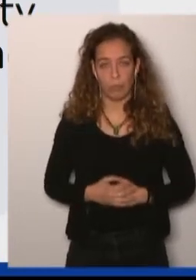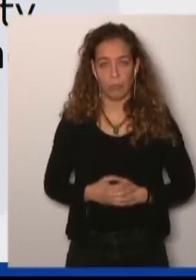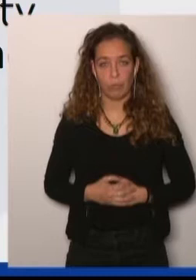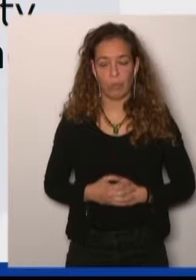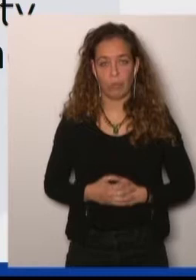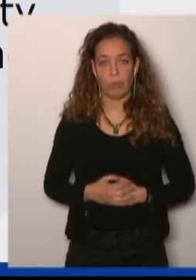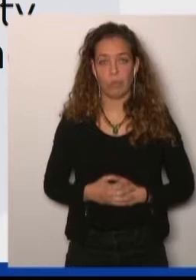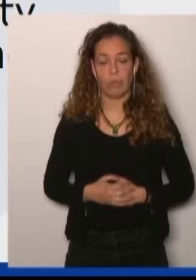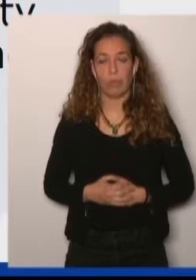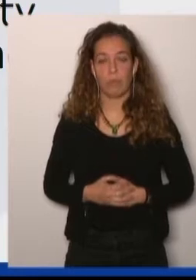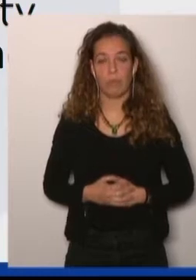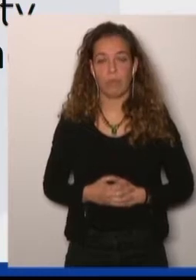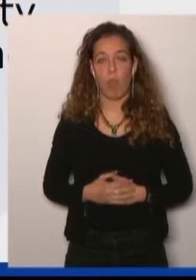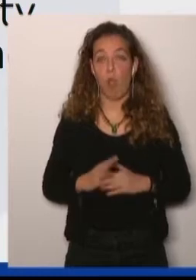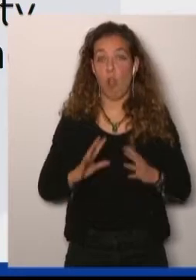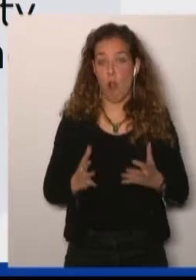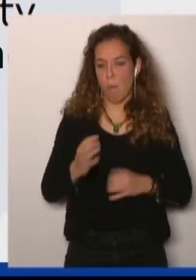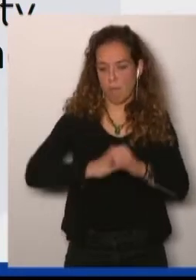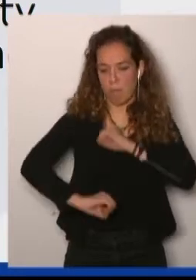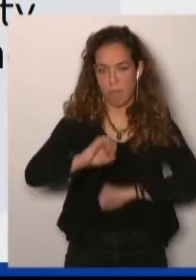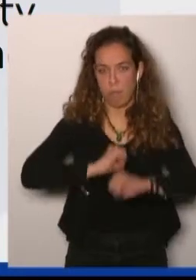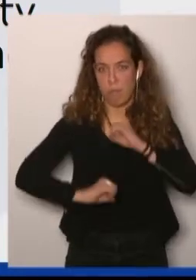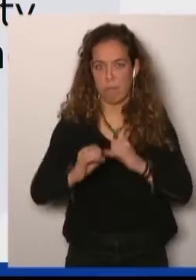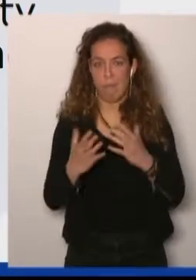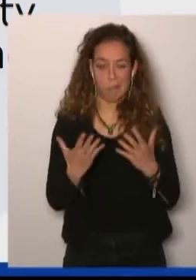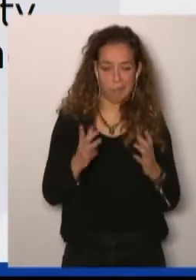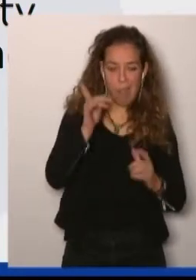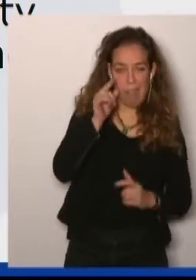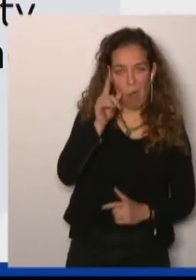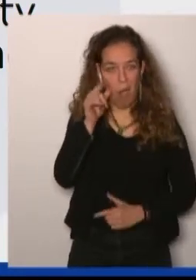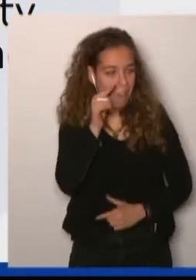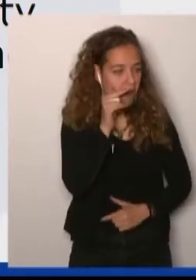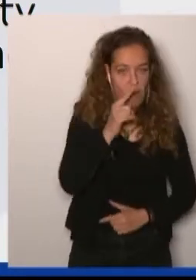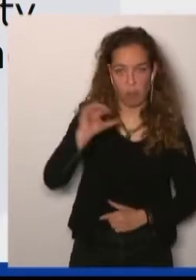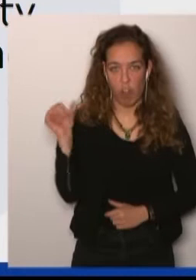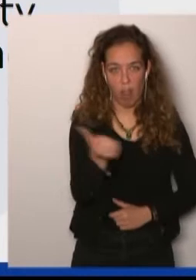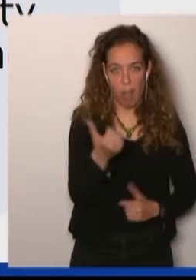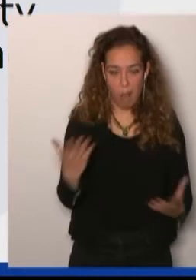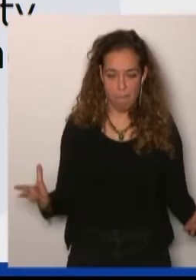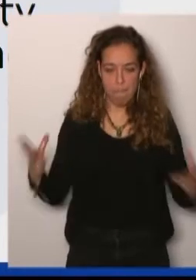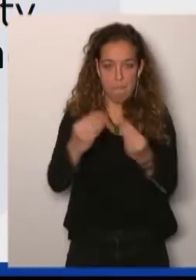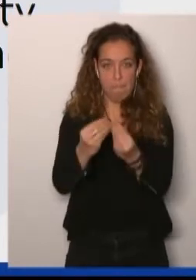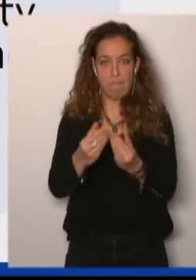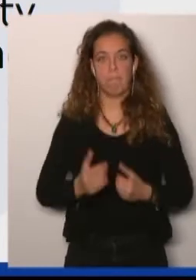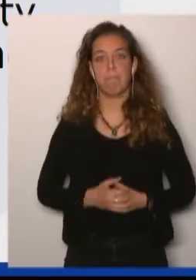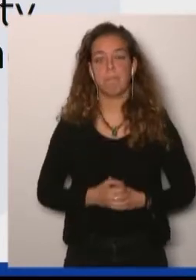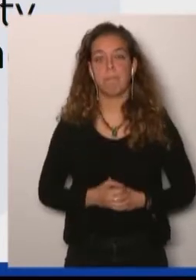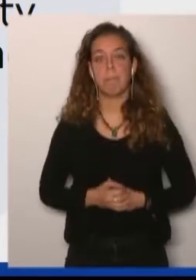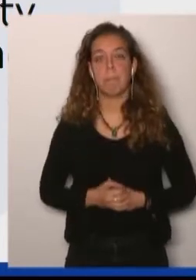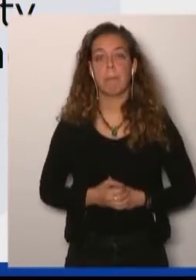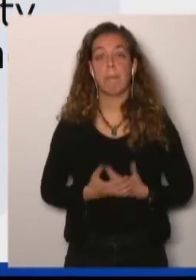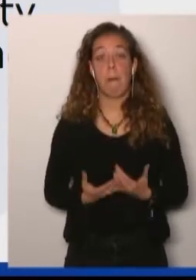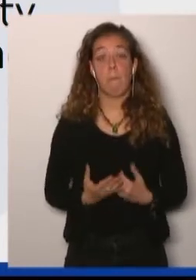R&D efforts within the existing regulatory frameworks? And I would like to group the EMA Initiative C into 3 key